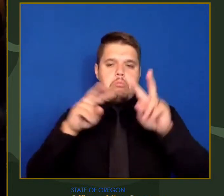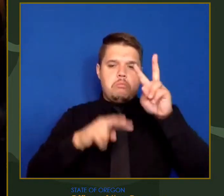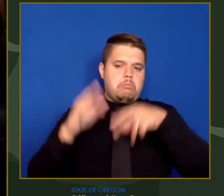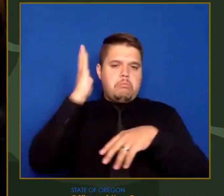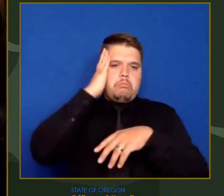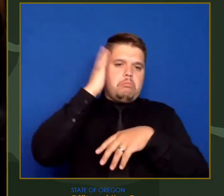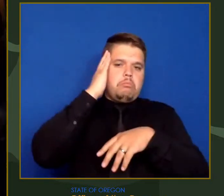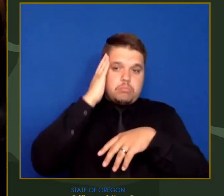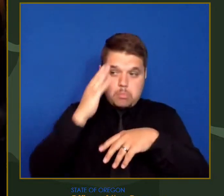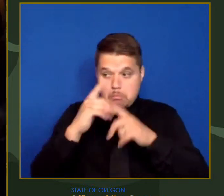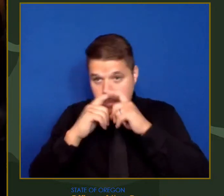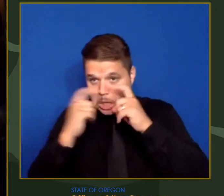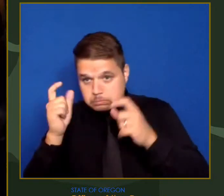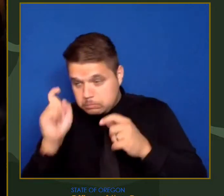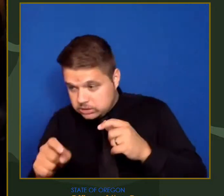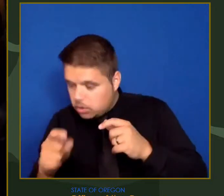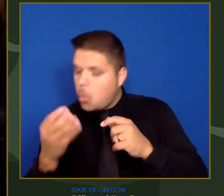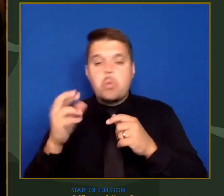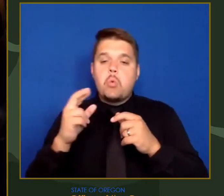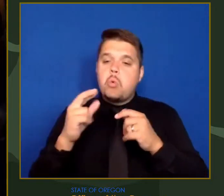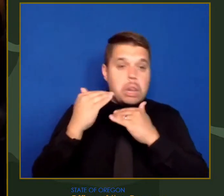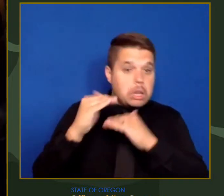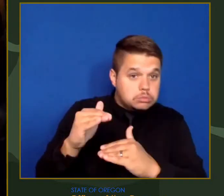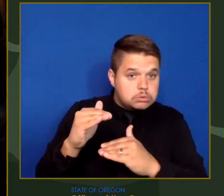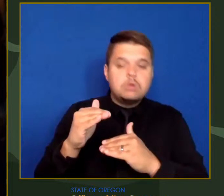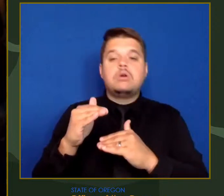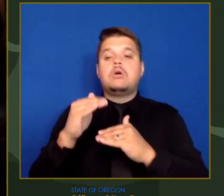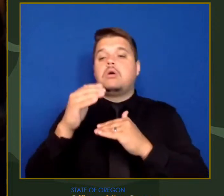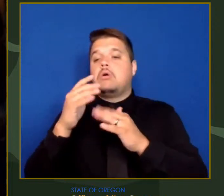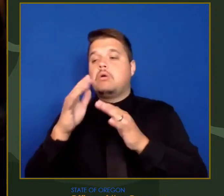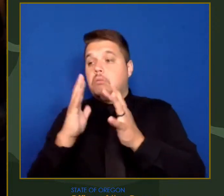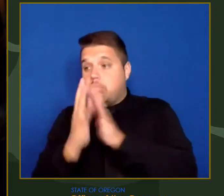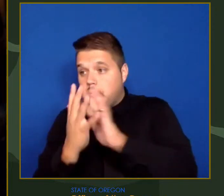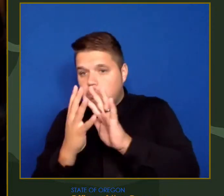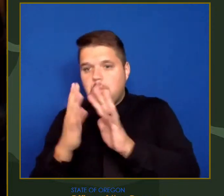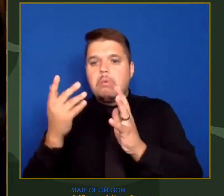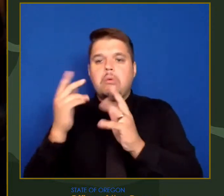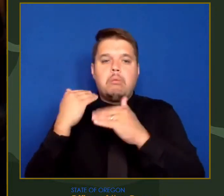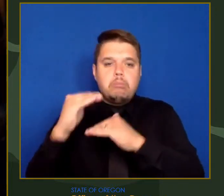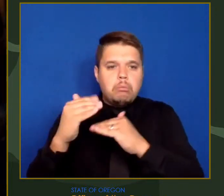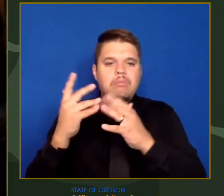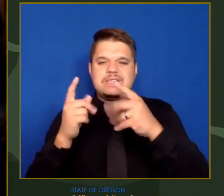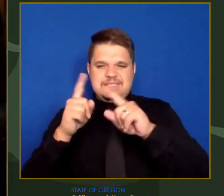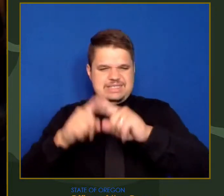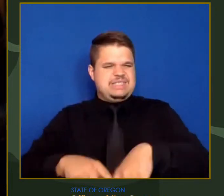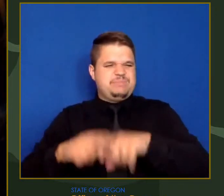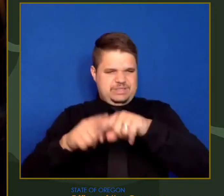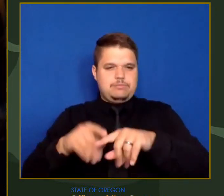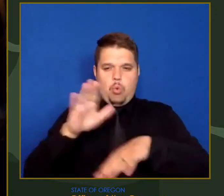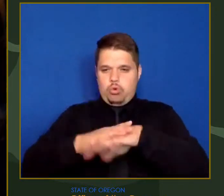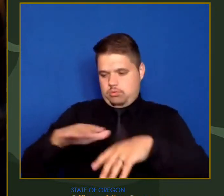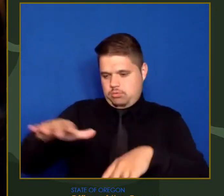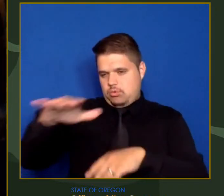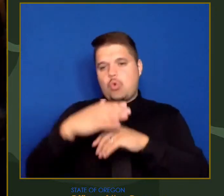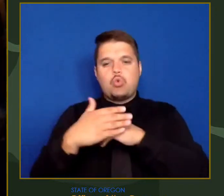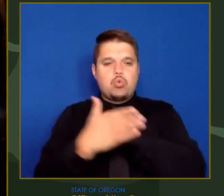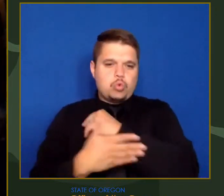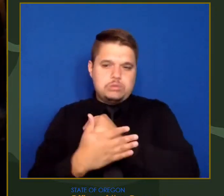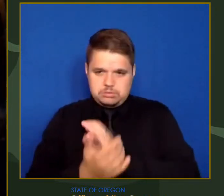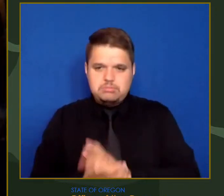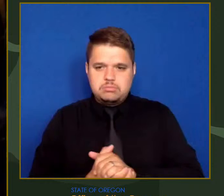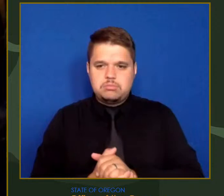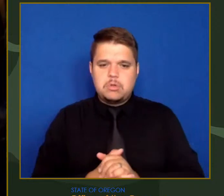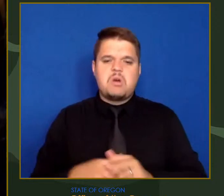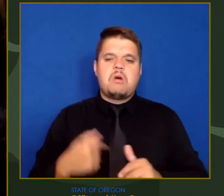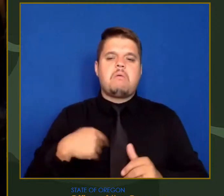gathering are choices you can make to be safe. But another choice you can make is to have a discussion with your doctor or healthcare